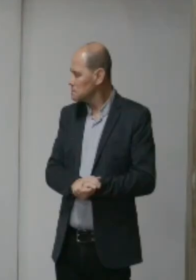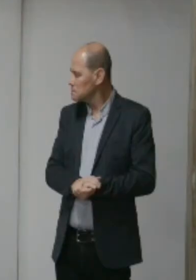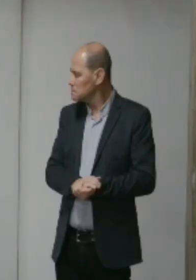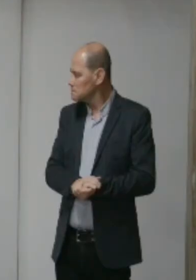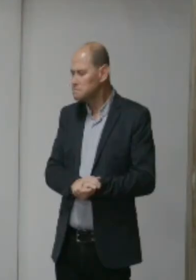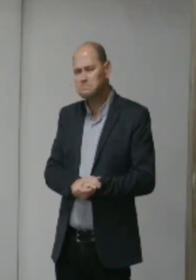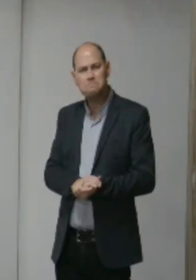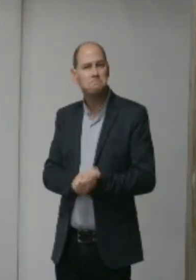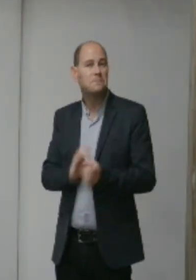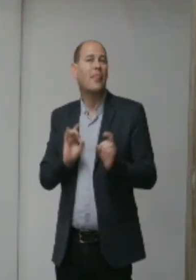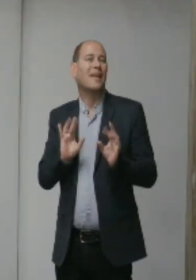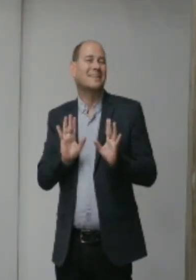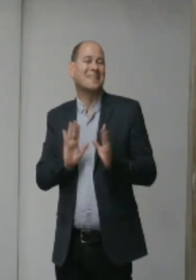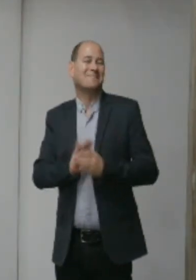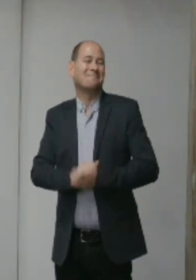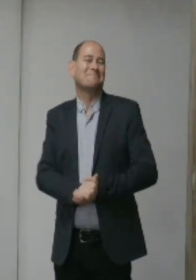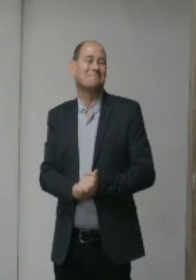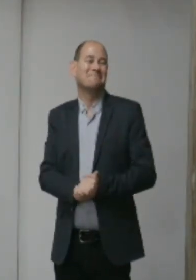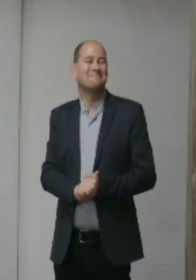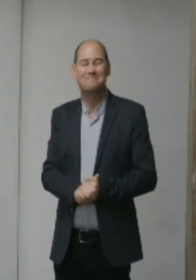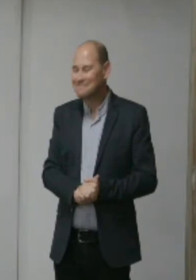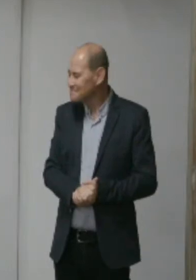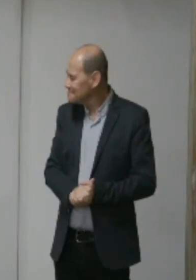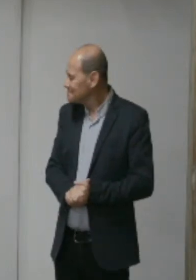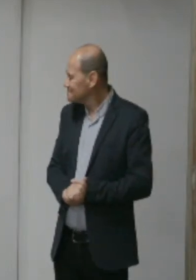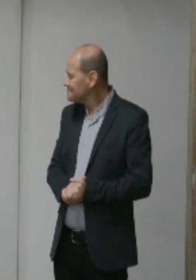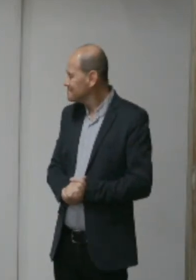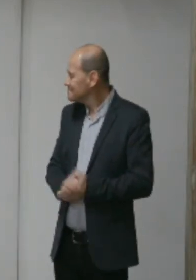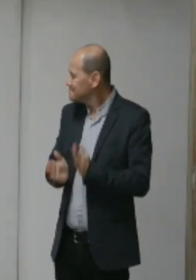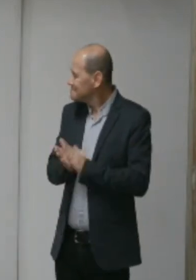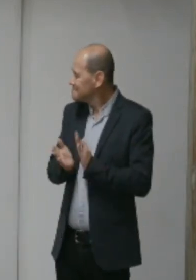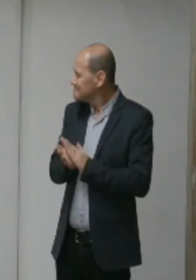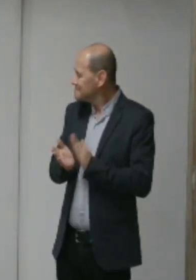I think that's all I'll say for now. Yeah.